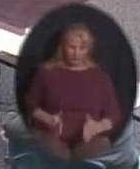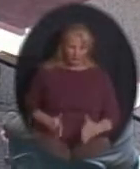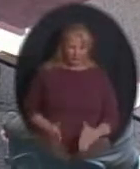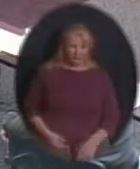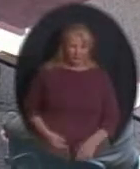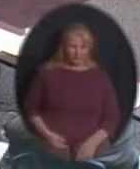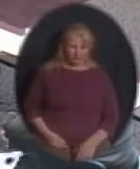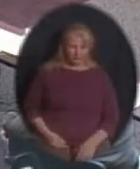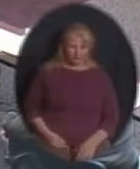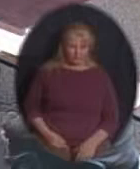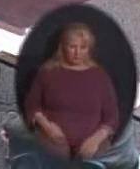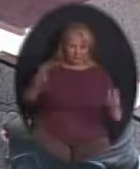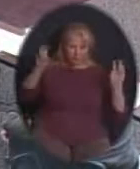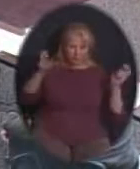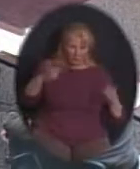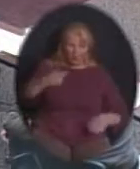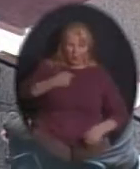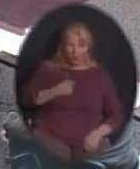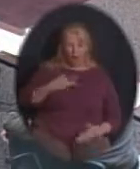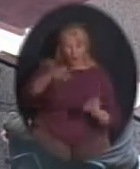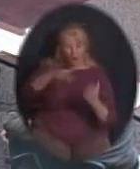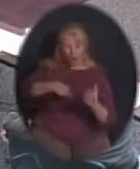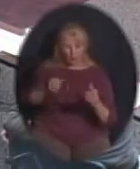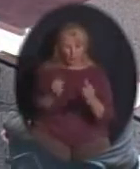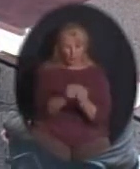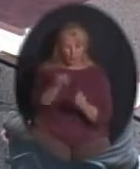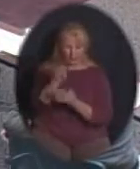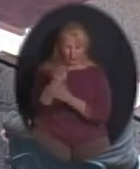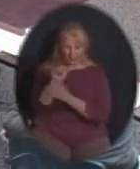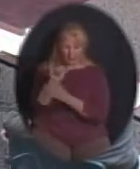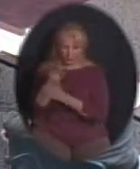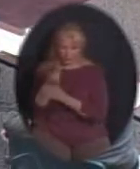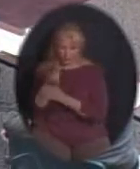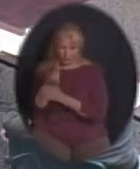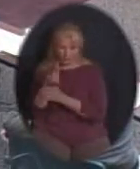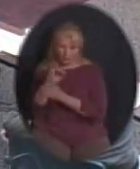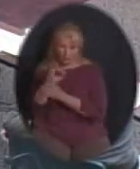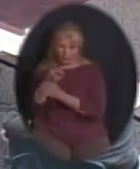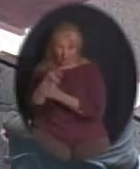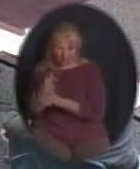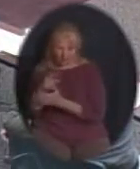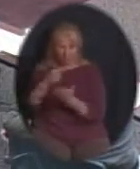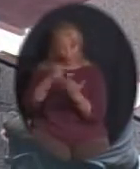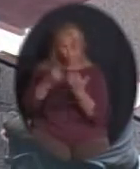Mayor Mike program. And Mayor Copeland, would you come on, and please come up the center.